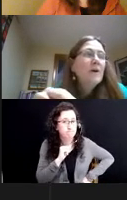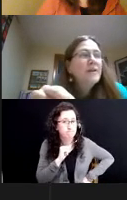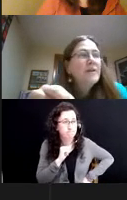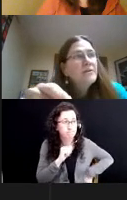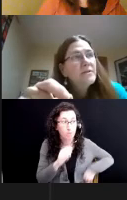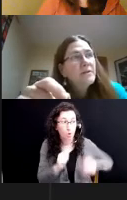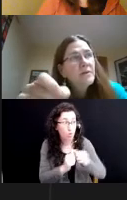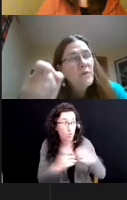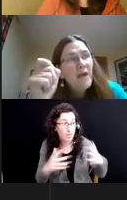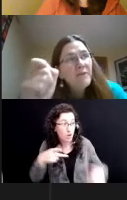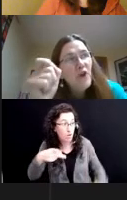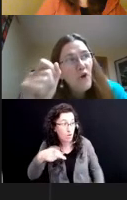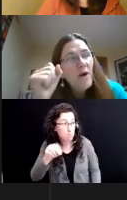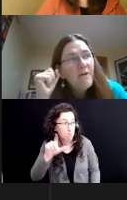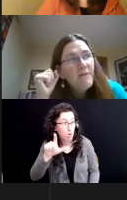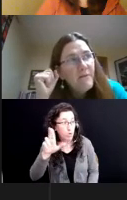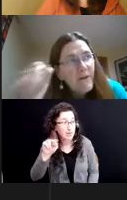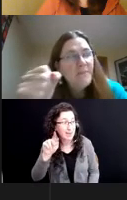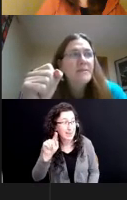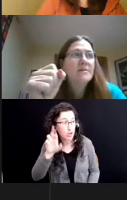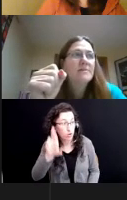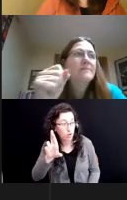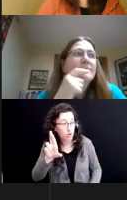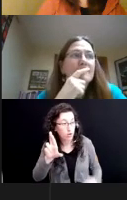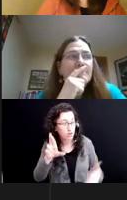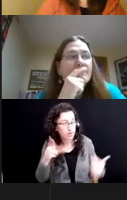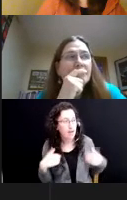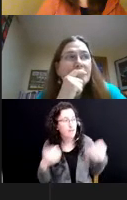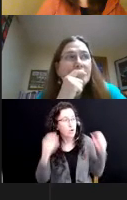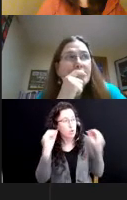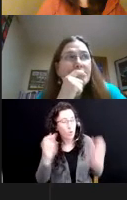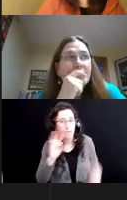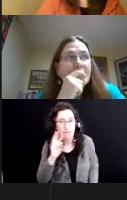without pollinators, we have no vitamins.